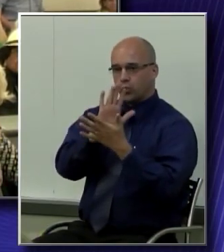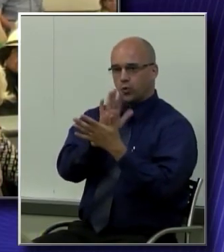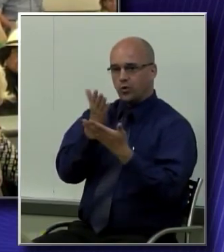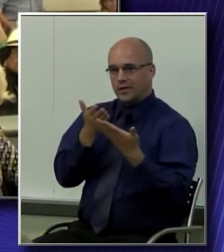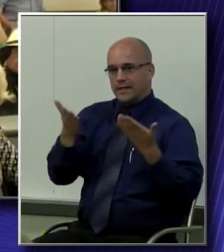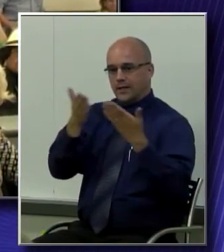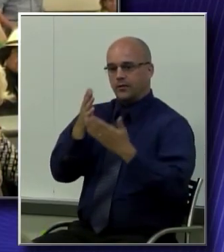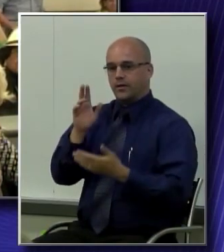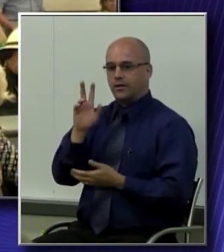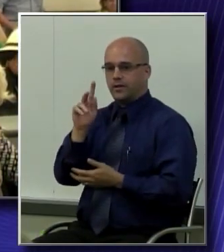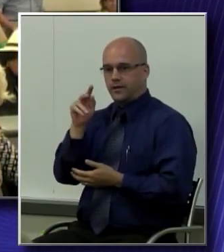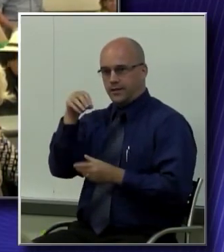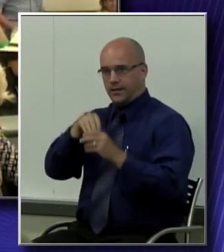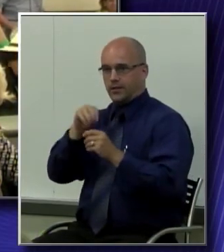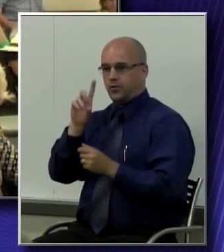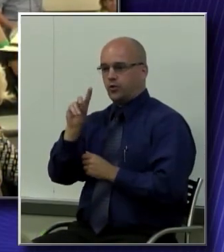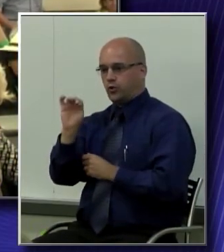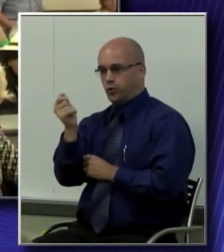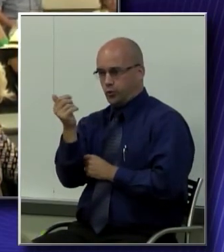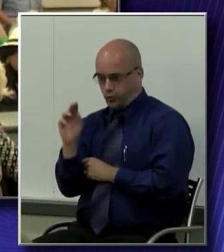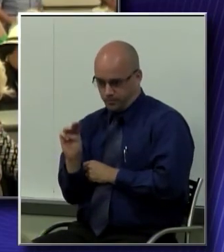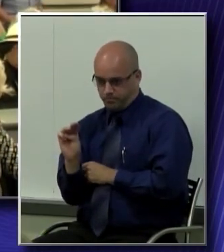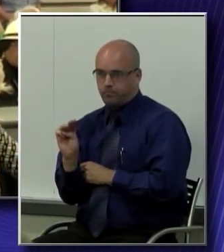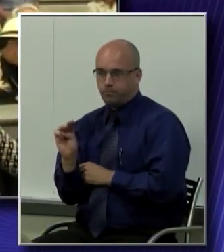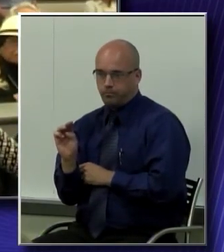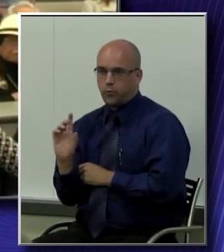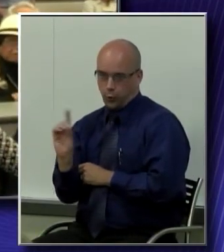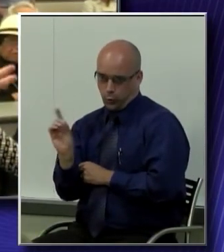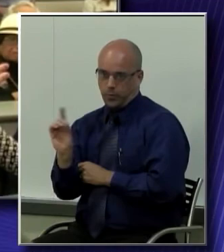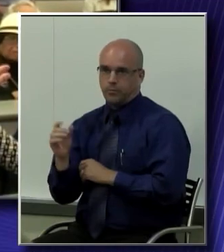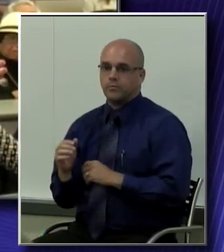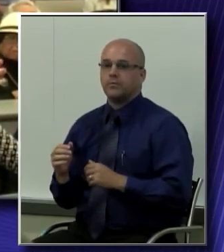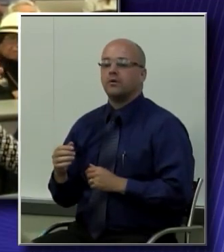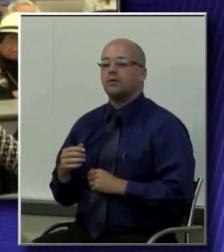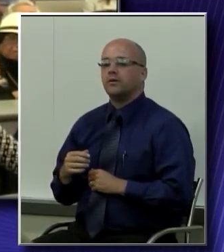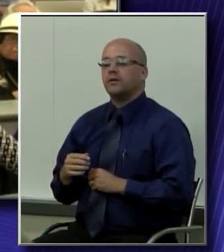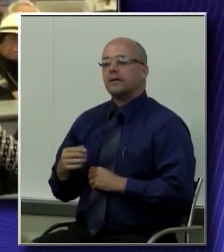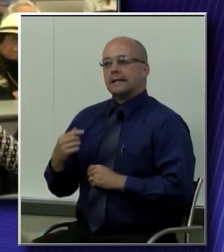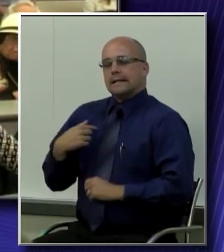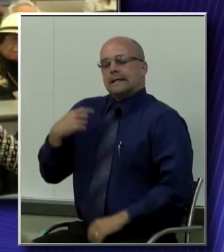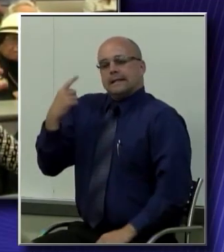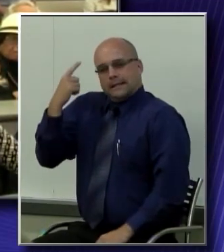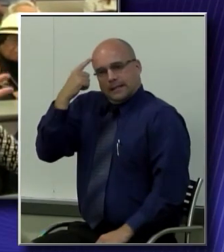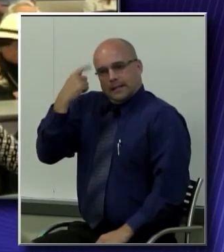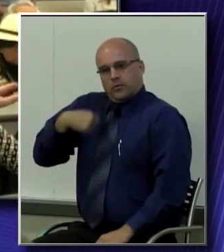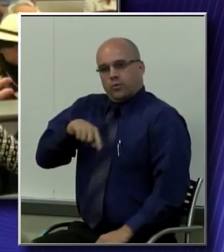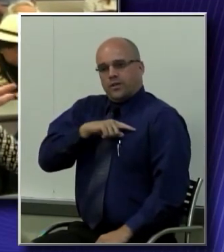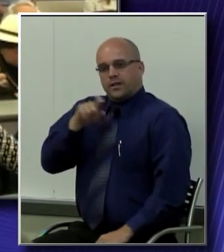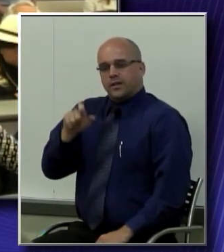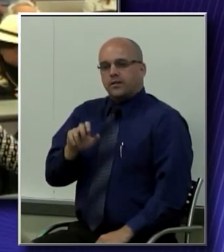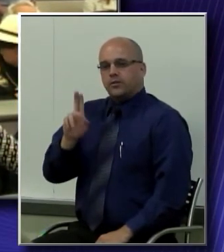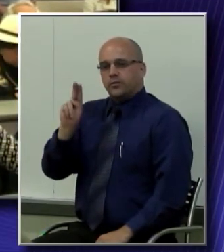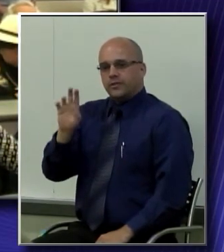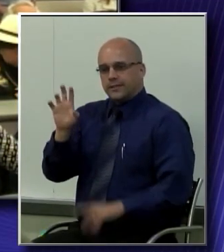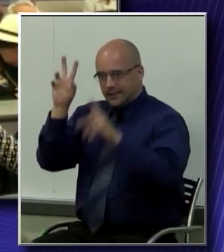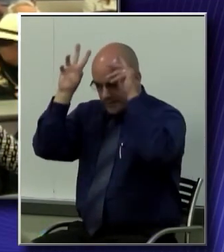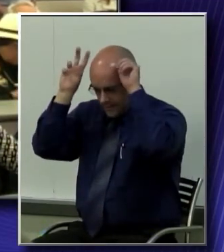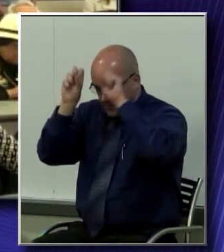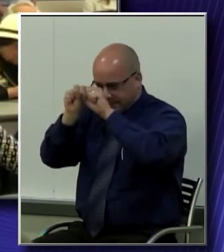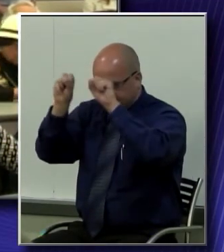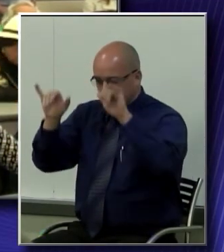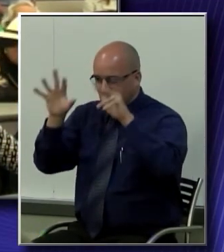Public Policy here in Durham. I believe that we need a UNC system president who's committed